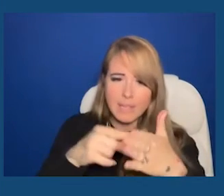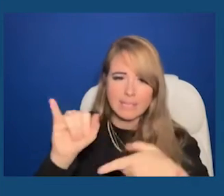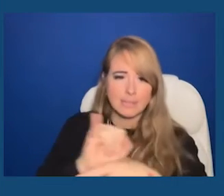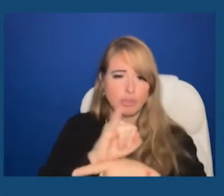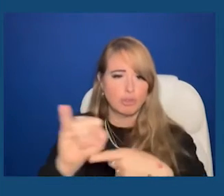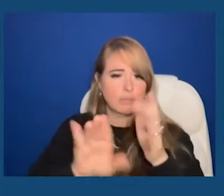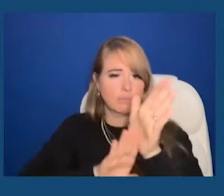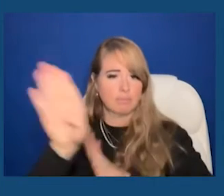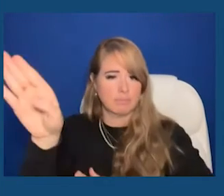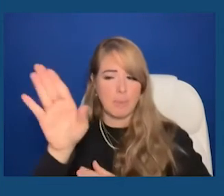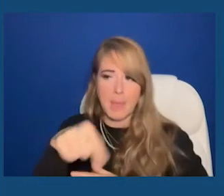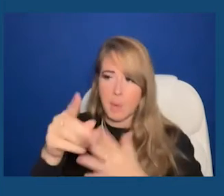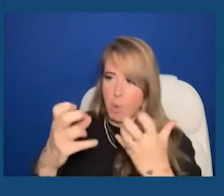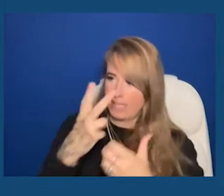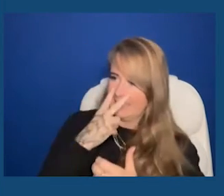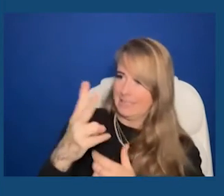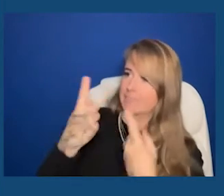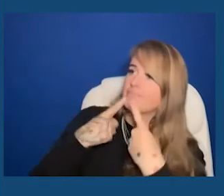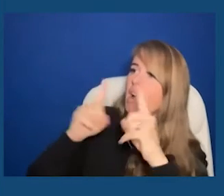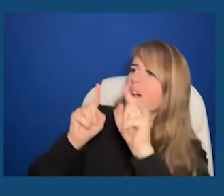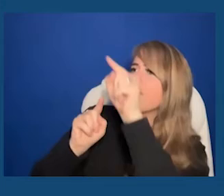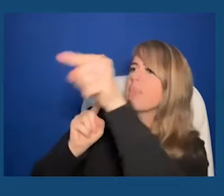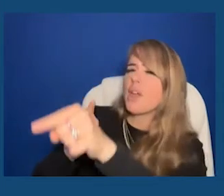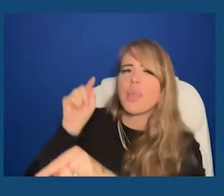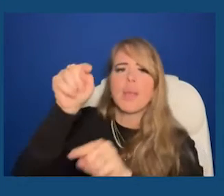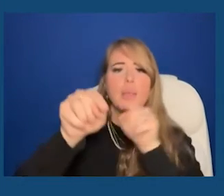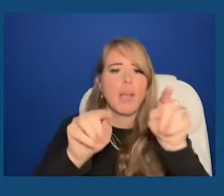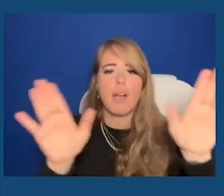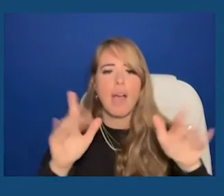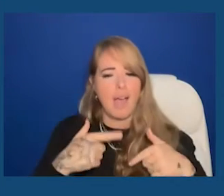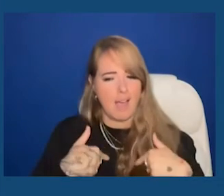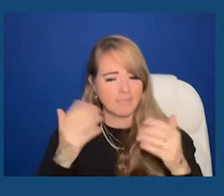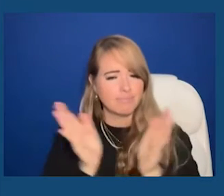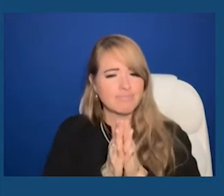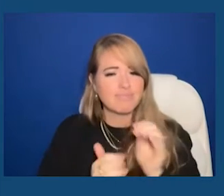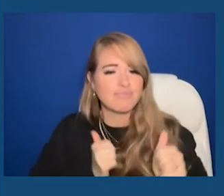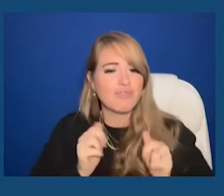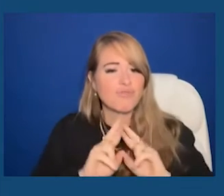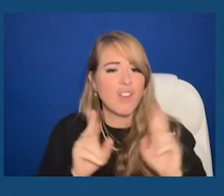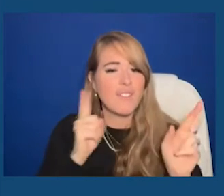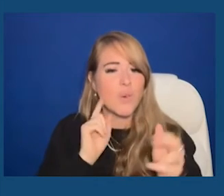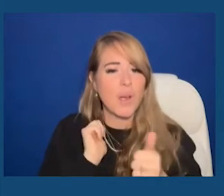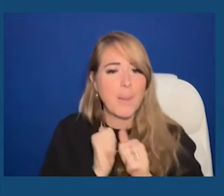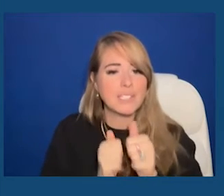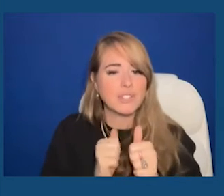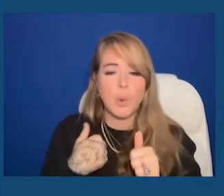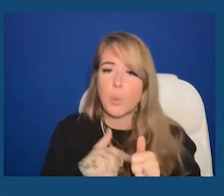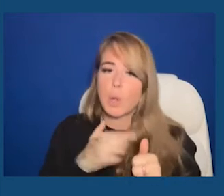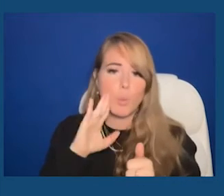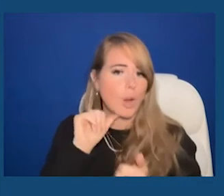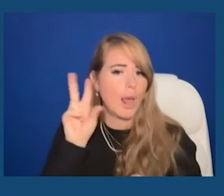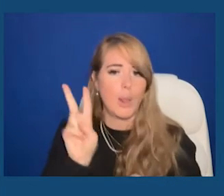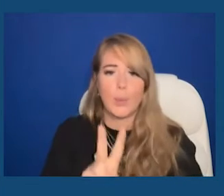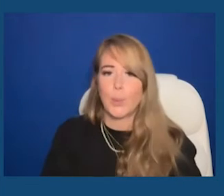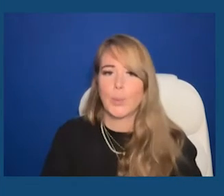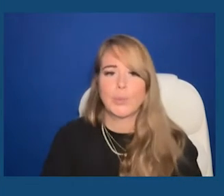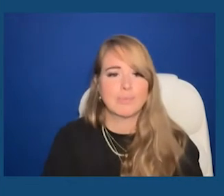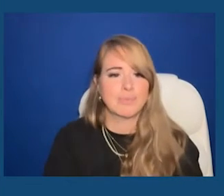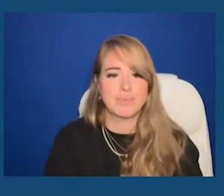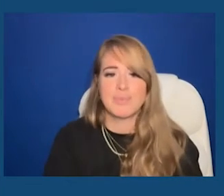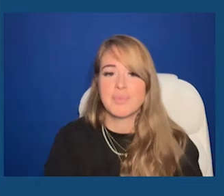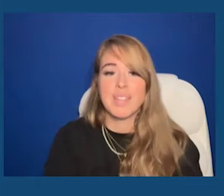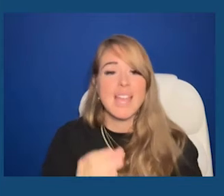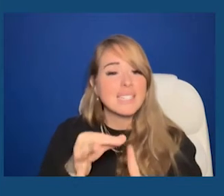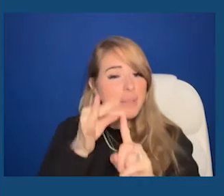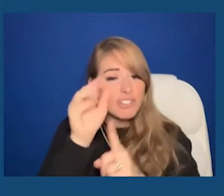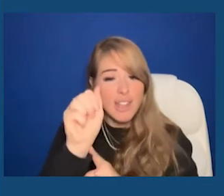go where they are. But I love a good competition. We will not lose this one, especially the AI